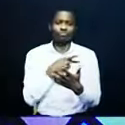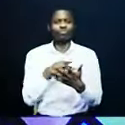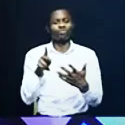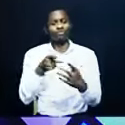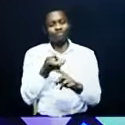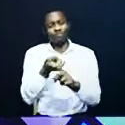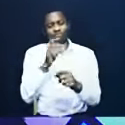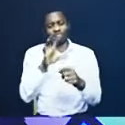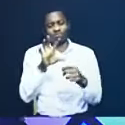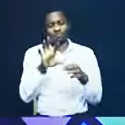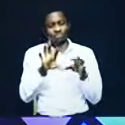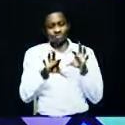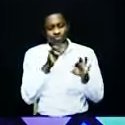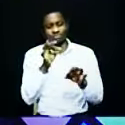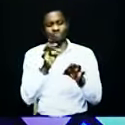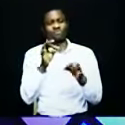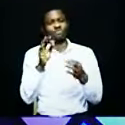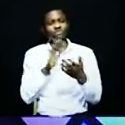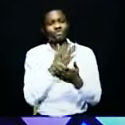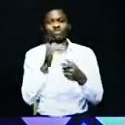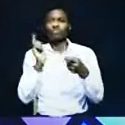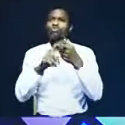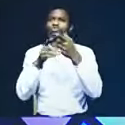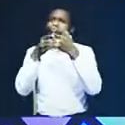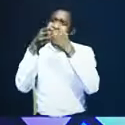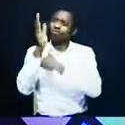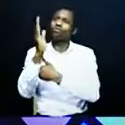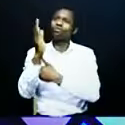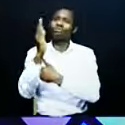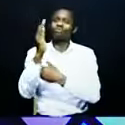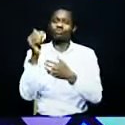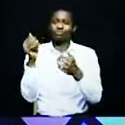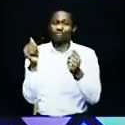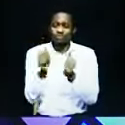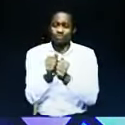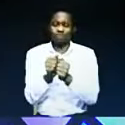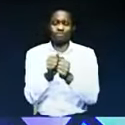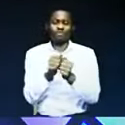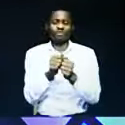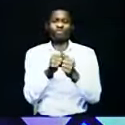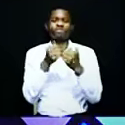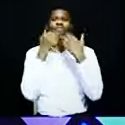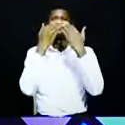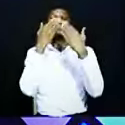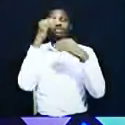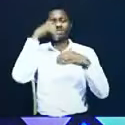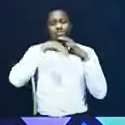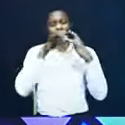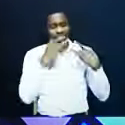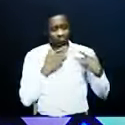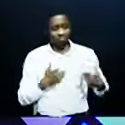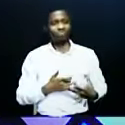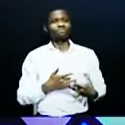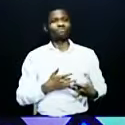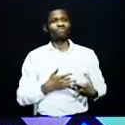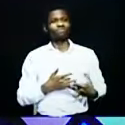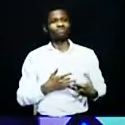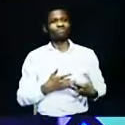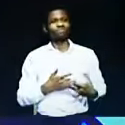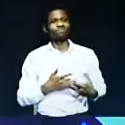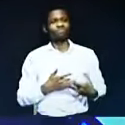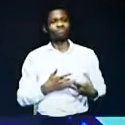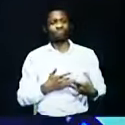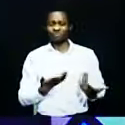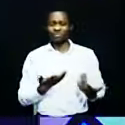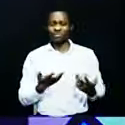songs from the spirit, singing to God with gratitude in your heart. What an assembly. What